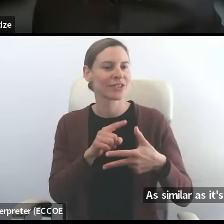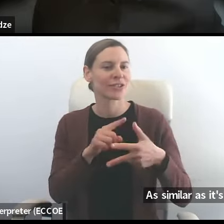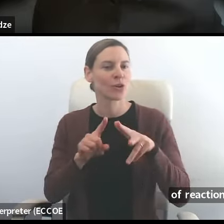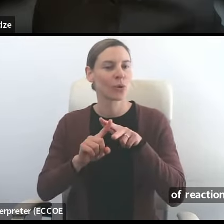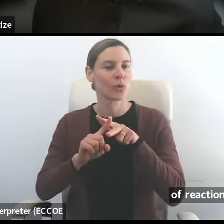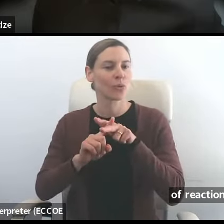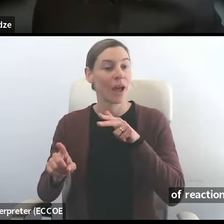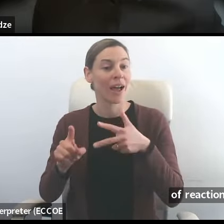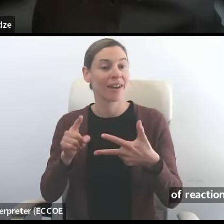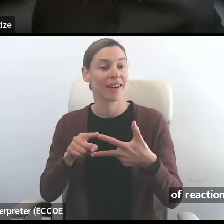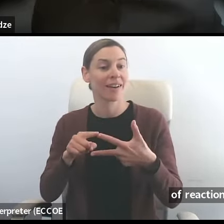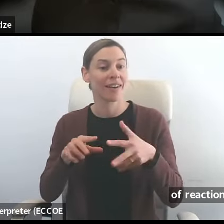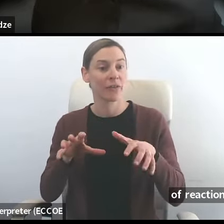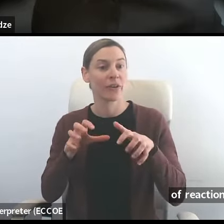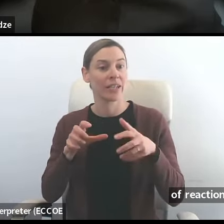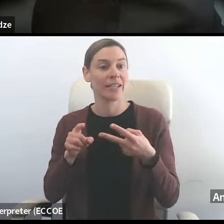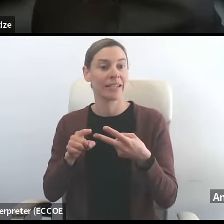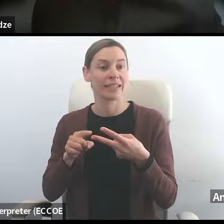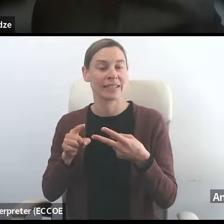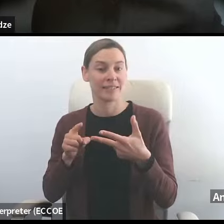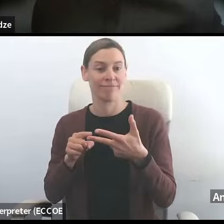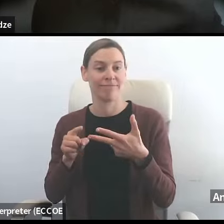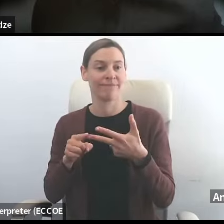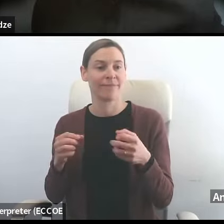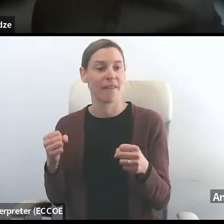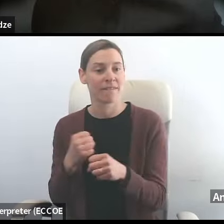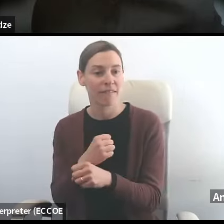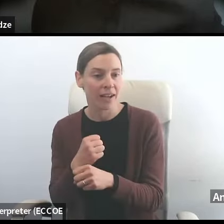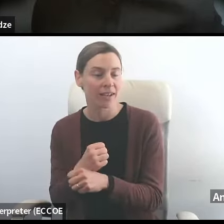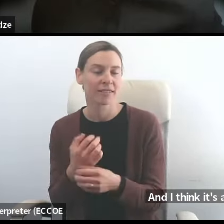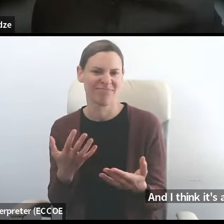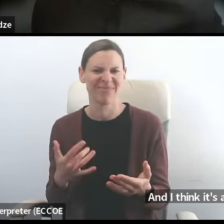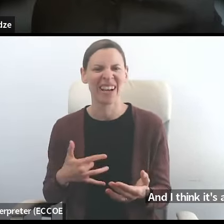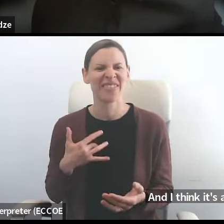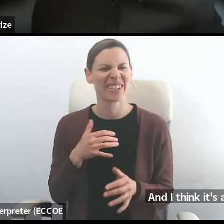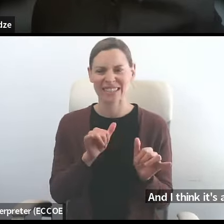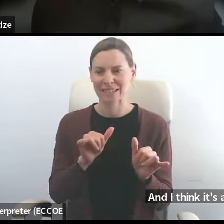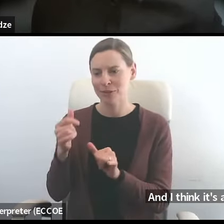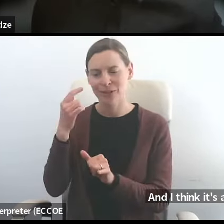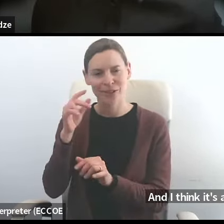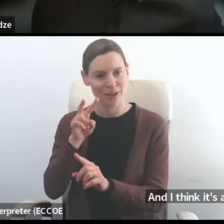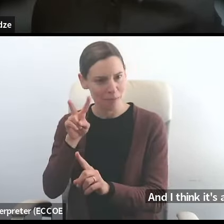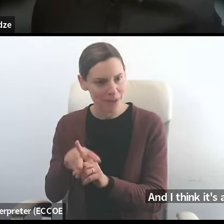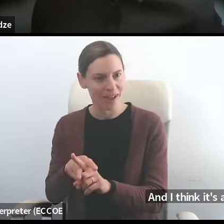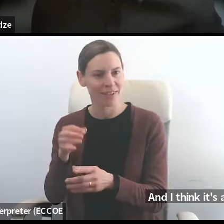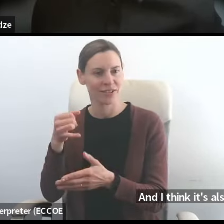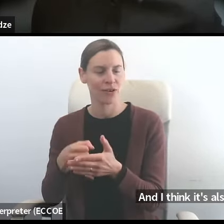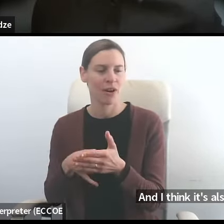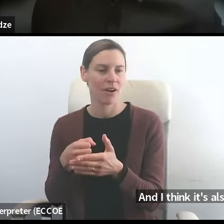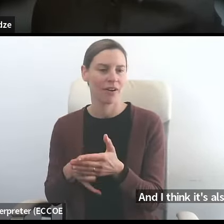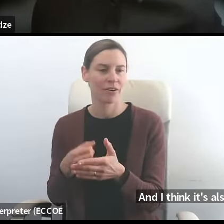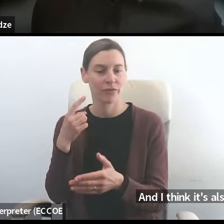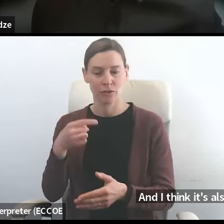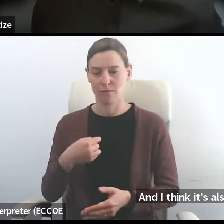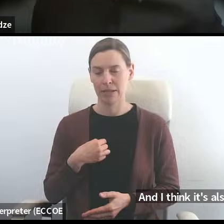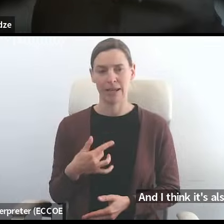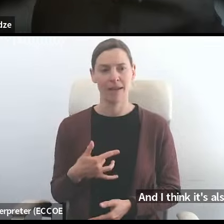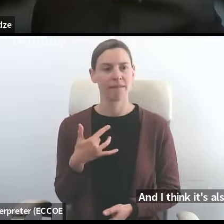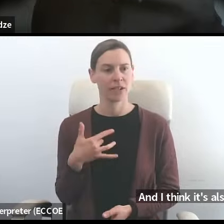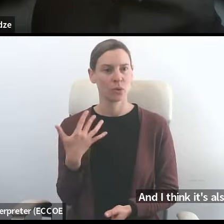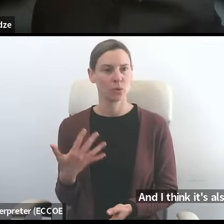think it's also with art, it was the same. Like for me, it was really necessary to